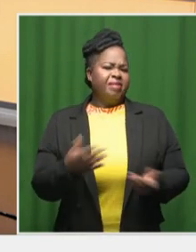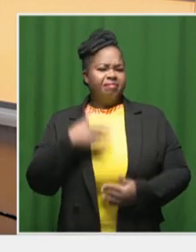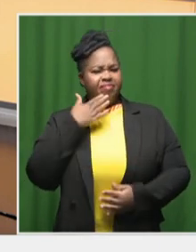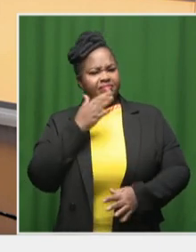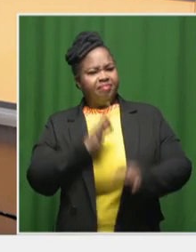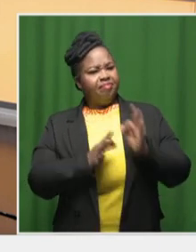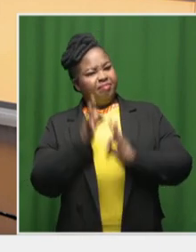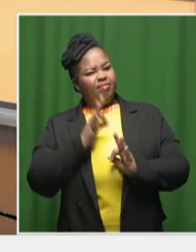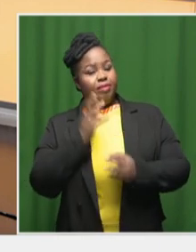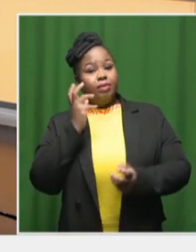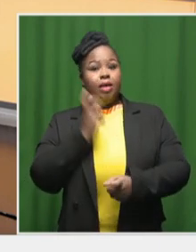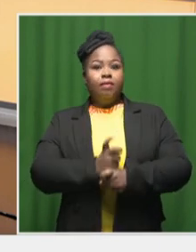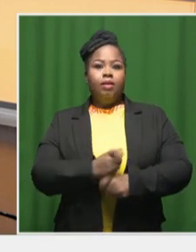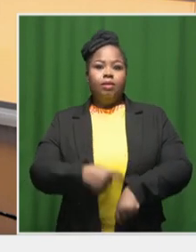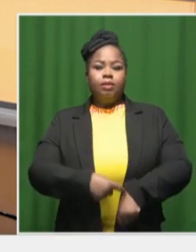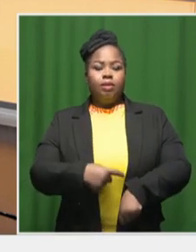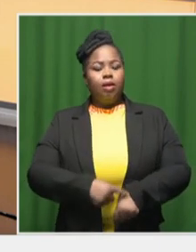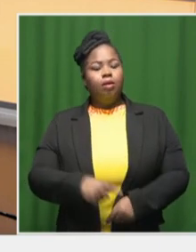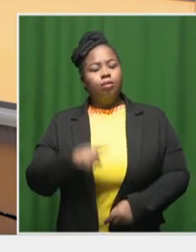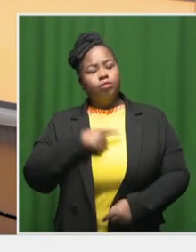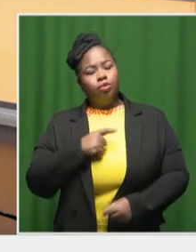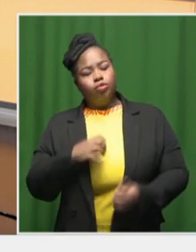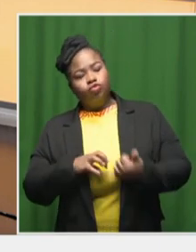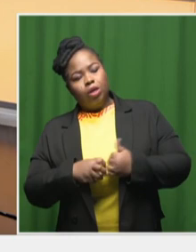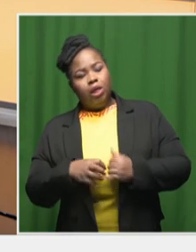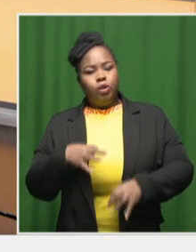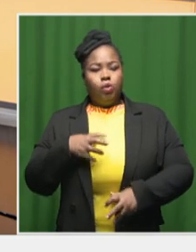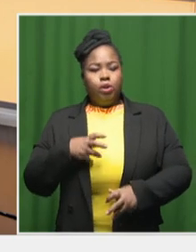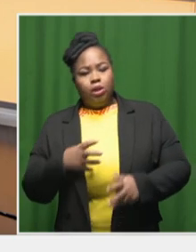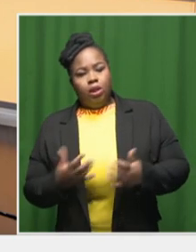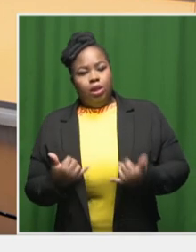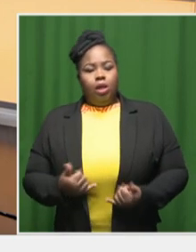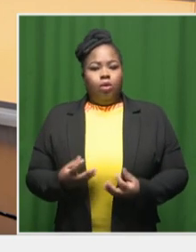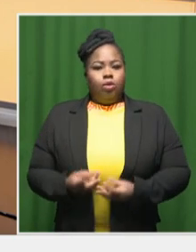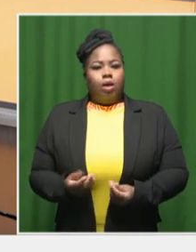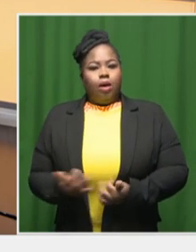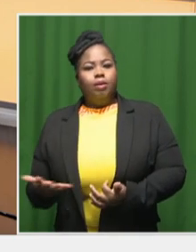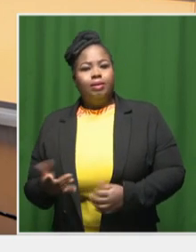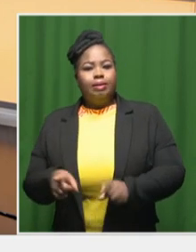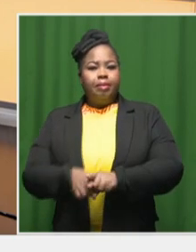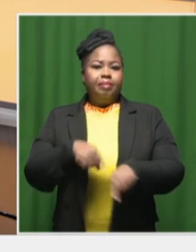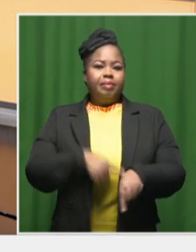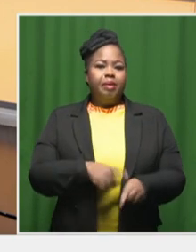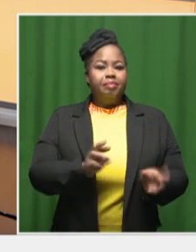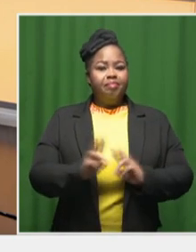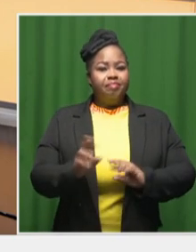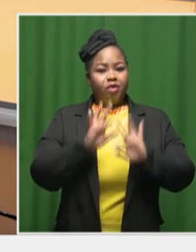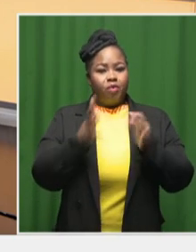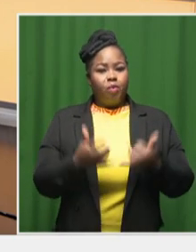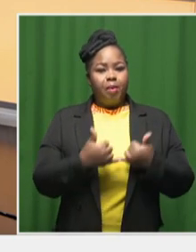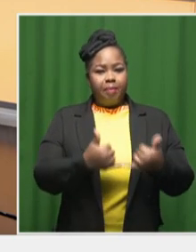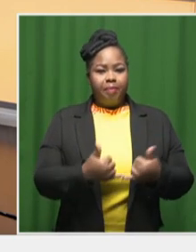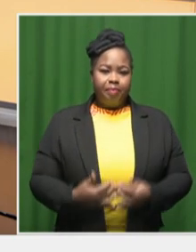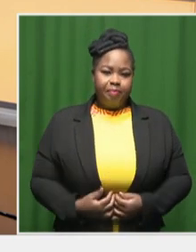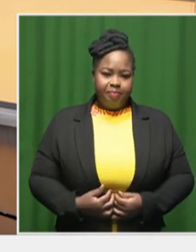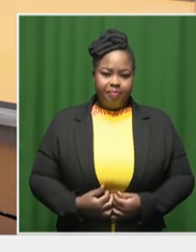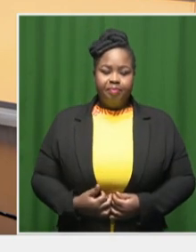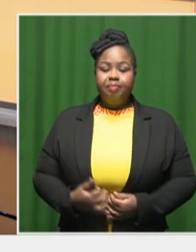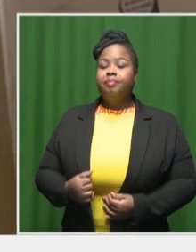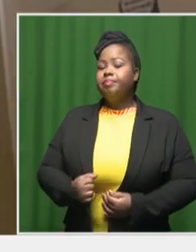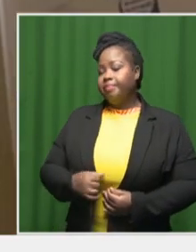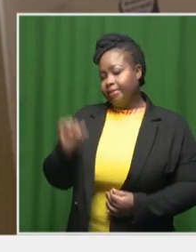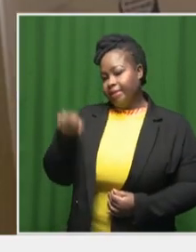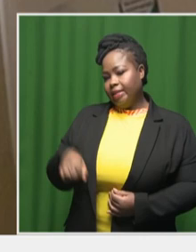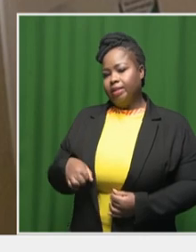just that difficult period for you just trying to get into rehab and be ready for the World Cup. Yes, so last